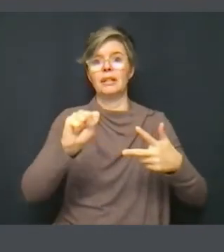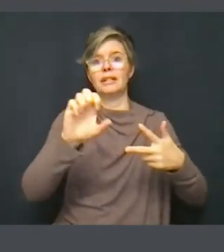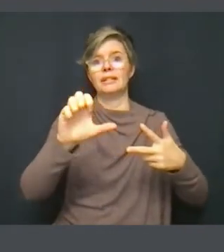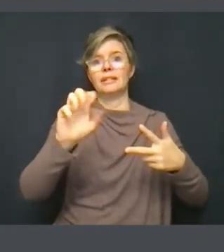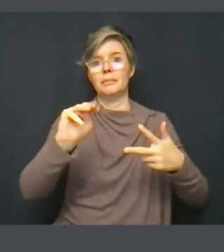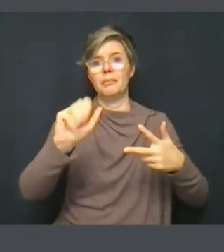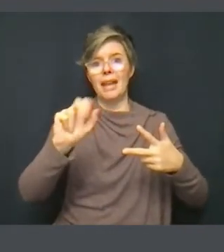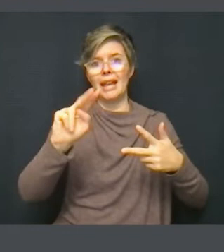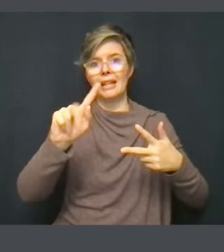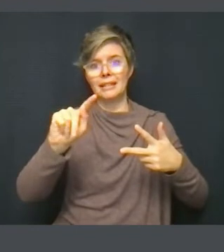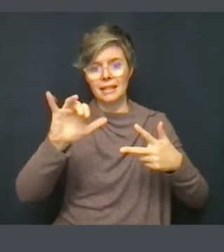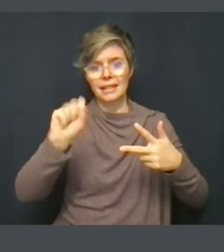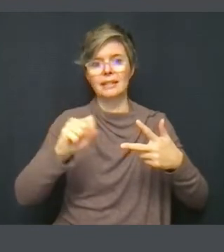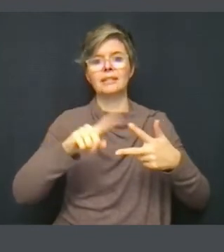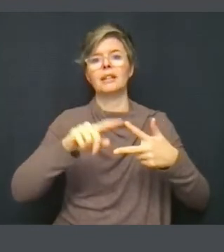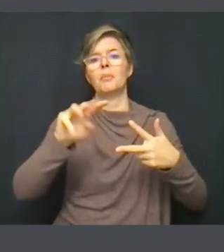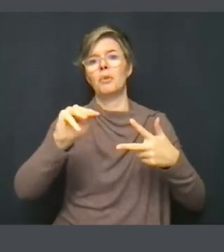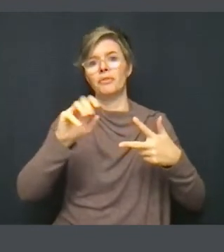both languages. Okay,